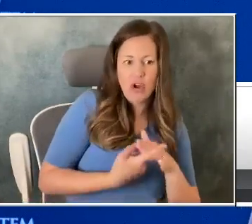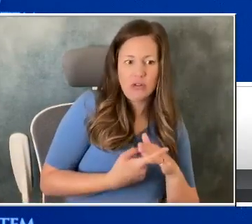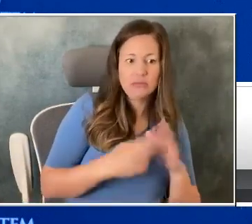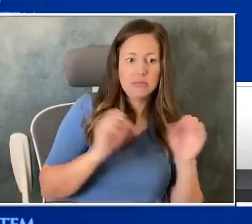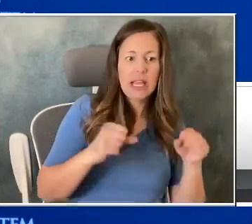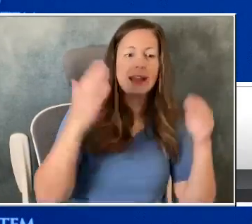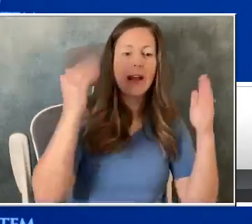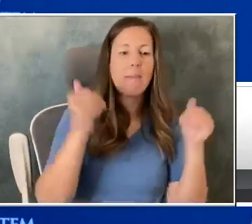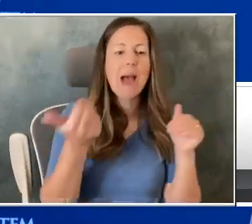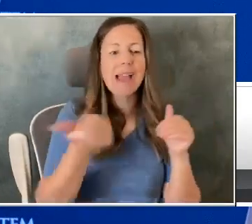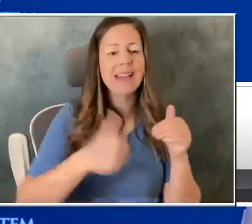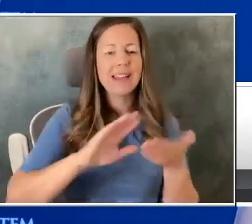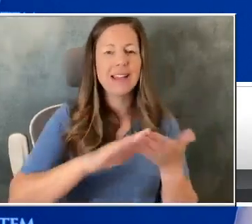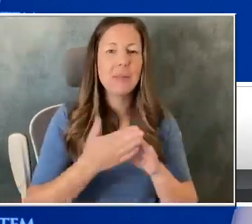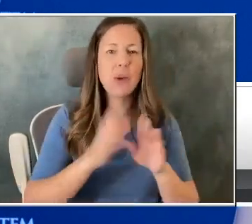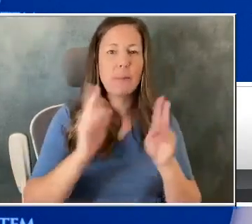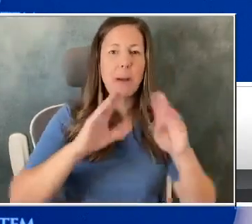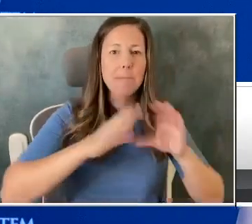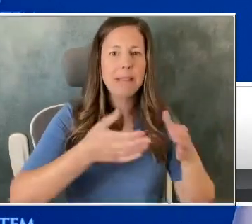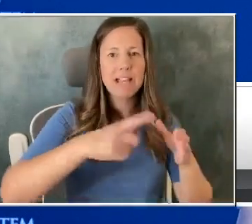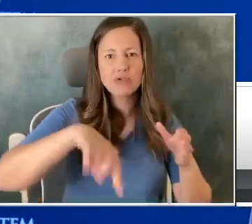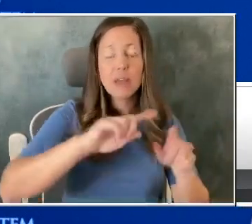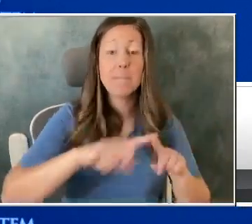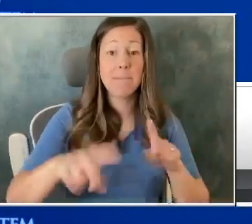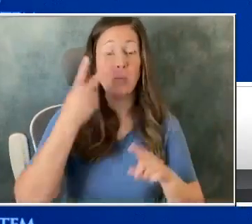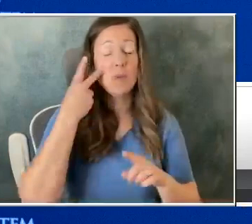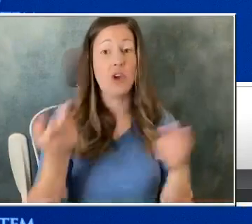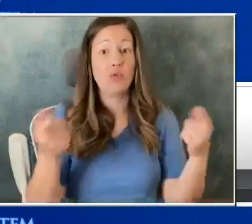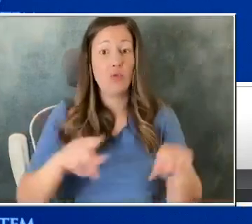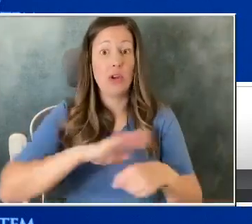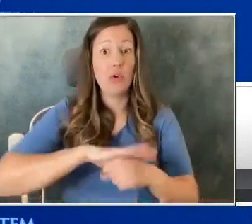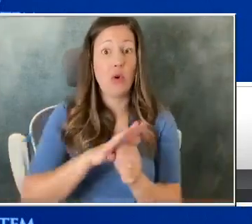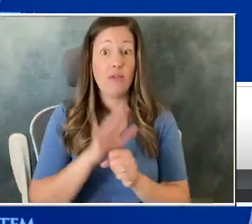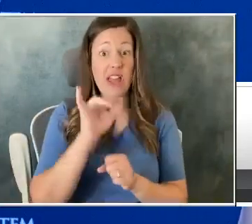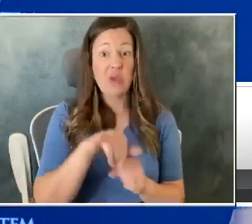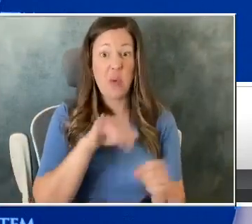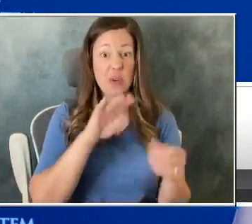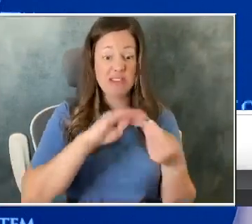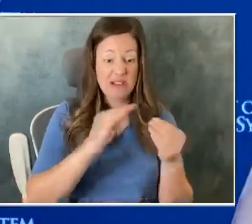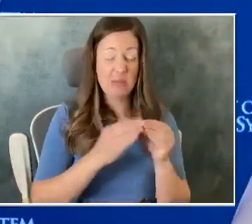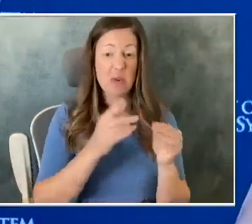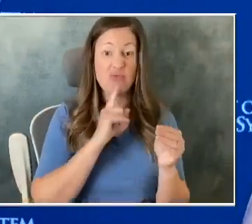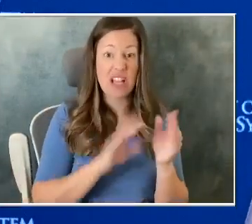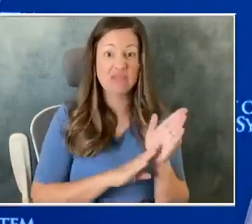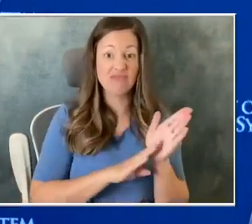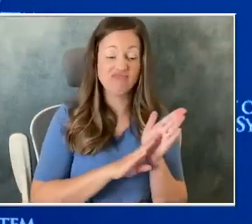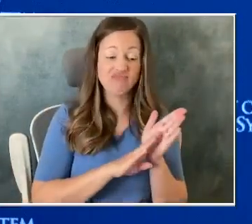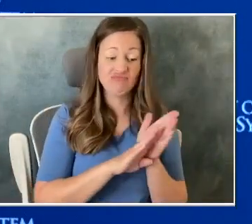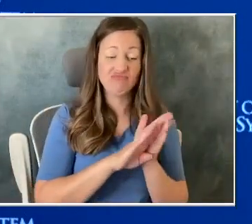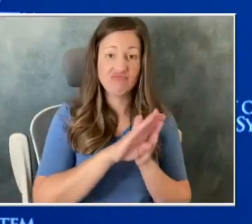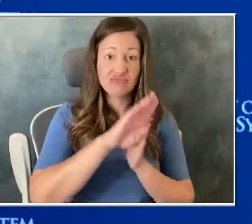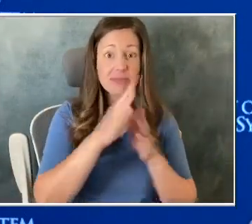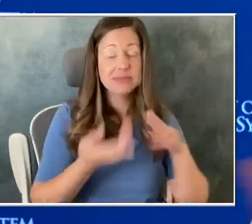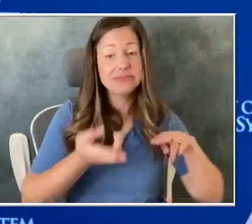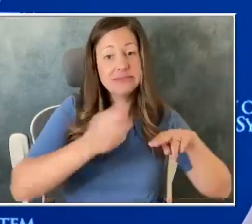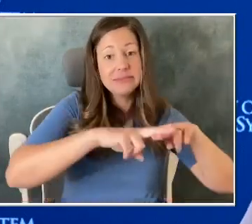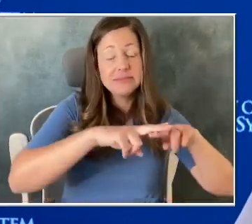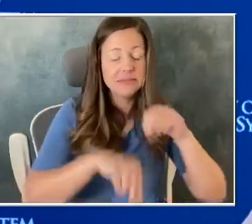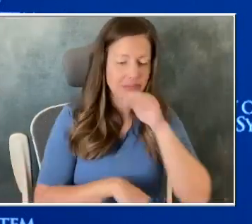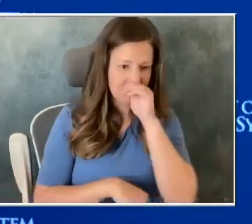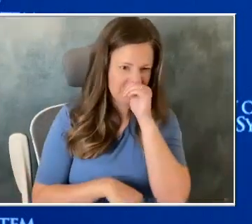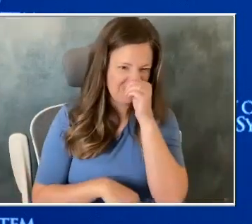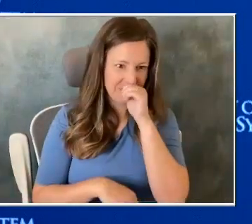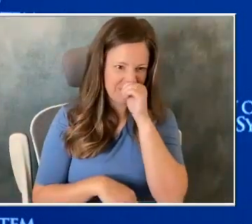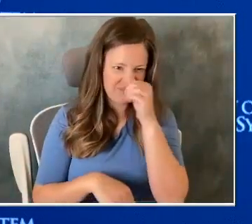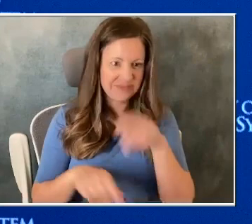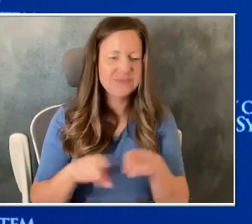and the nation. And we saw that during the time of the pandemic, those excess deaths were significantly increased. And I think we had done a